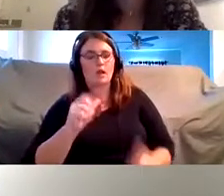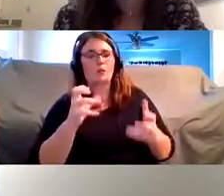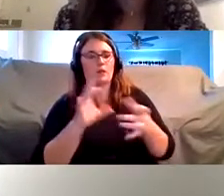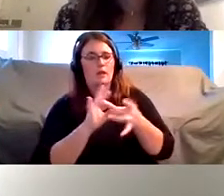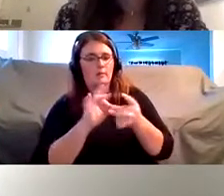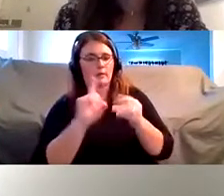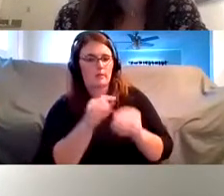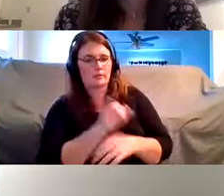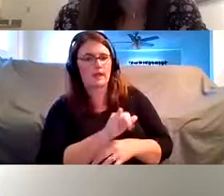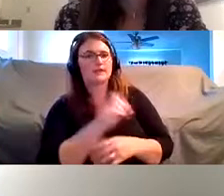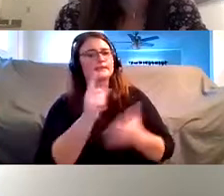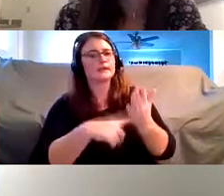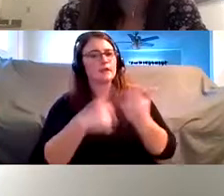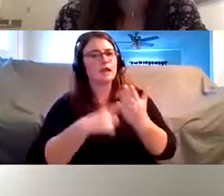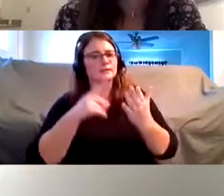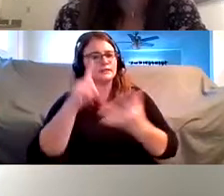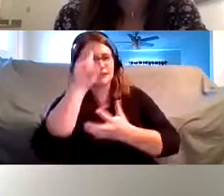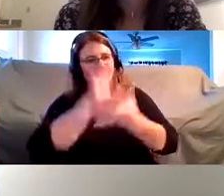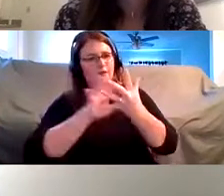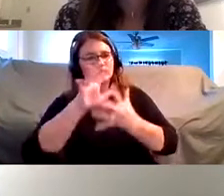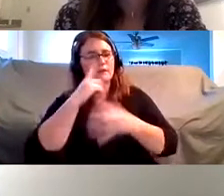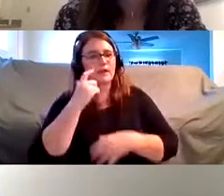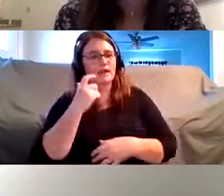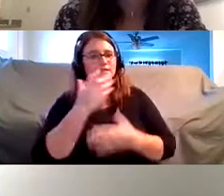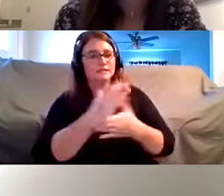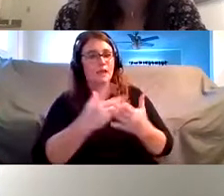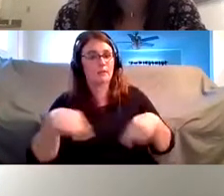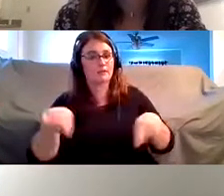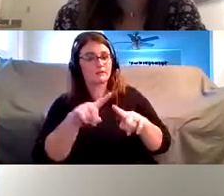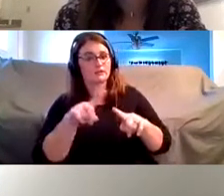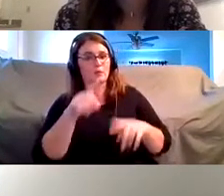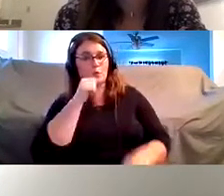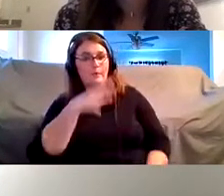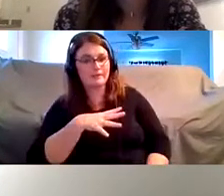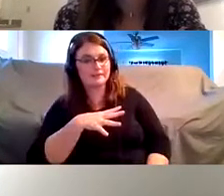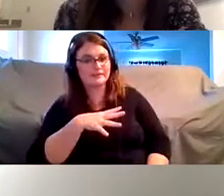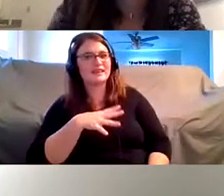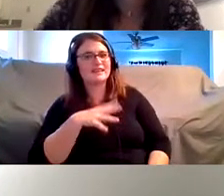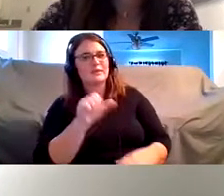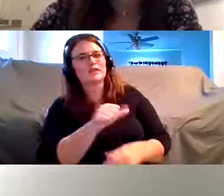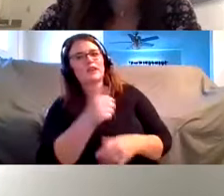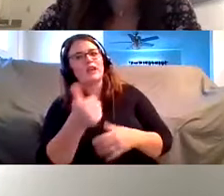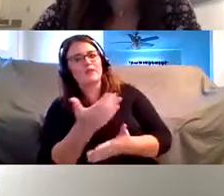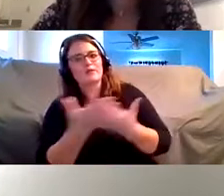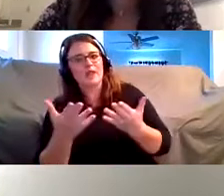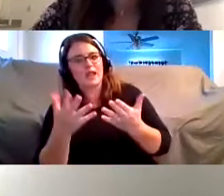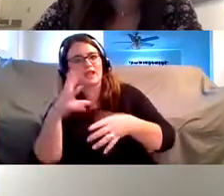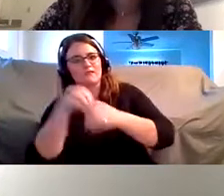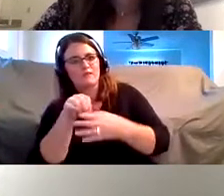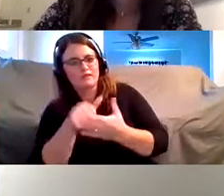from another underrepresented group. So there's this very complex interweaving of sexism